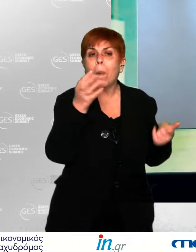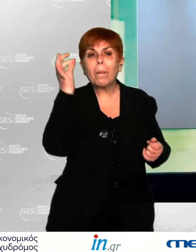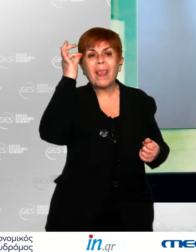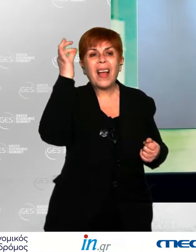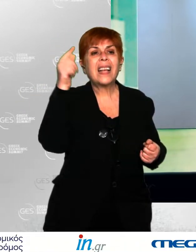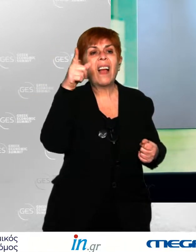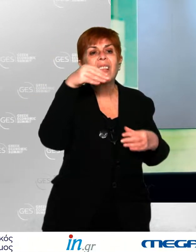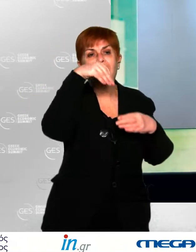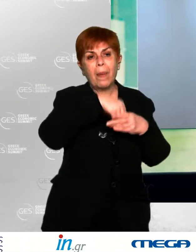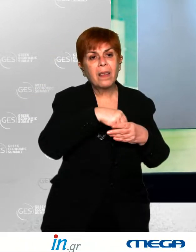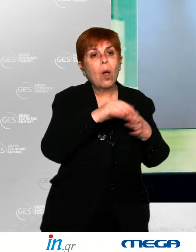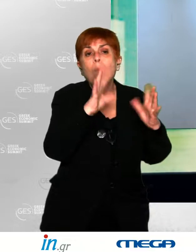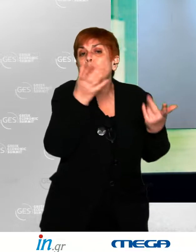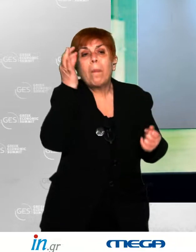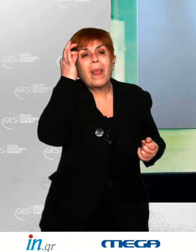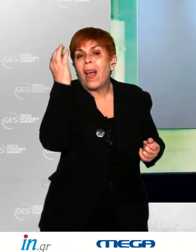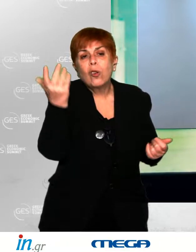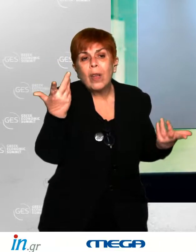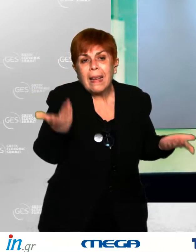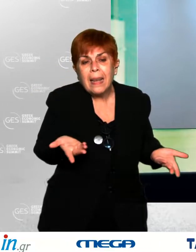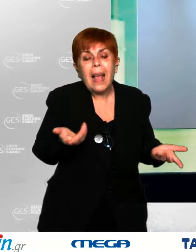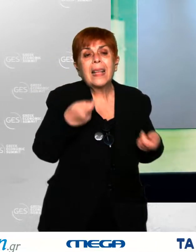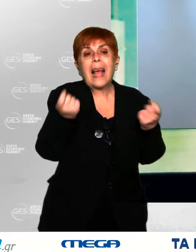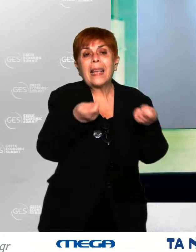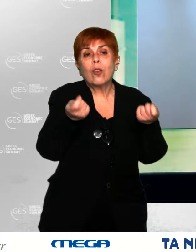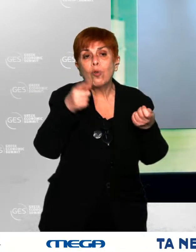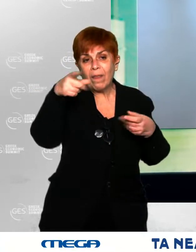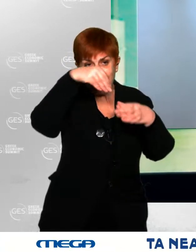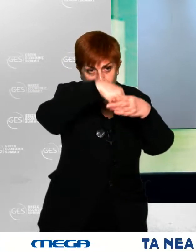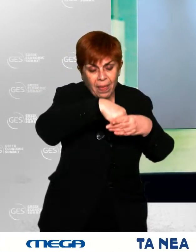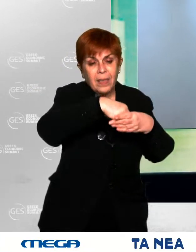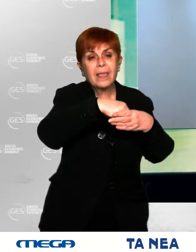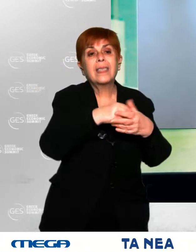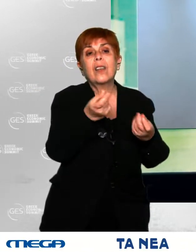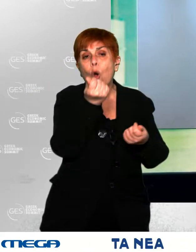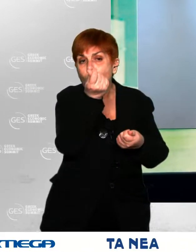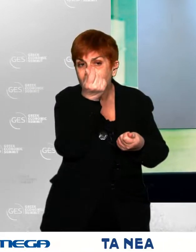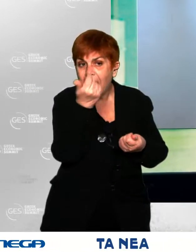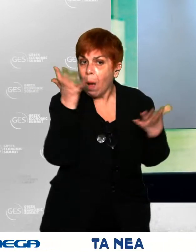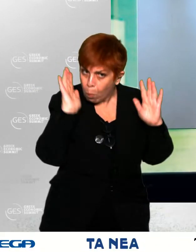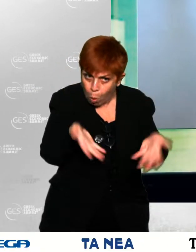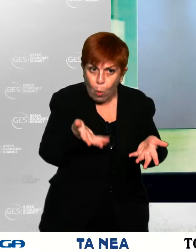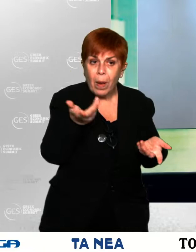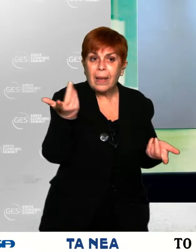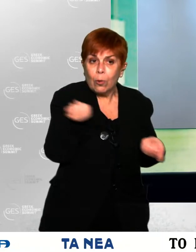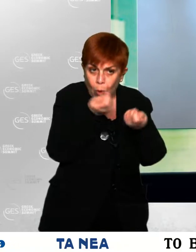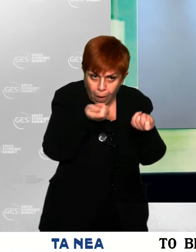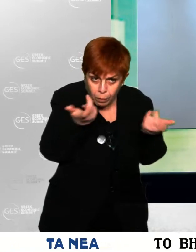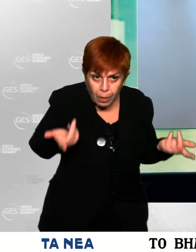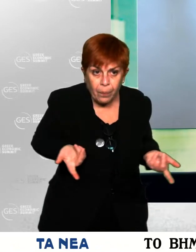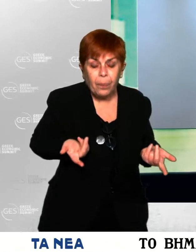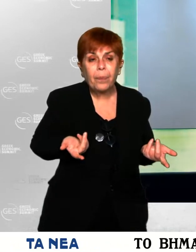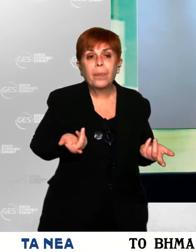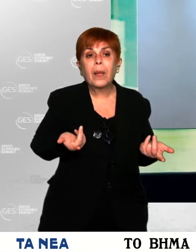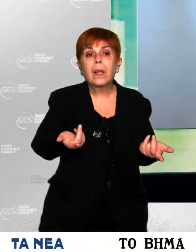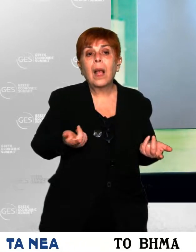How likely, how economically feasible are they? And will they be done from a political point of view? But one thing is clear, if we